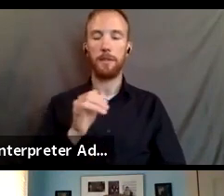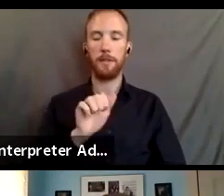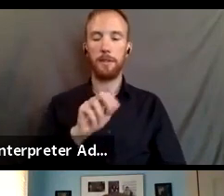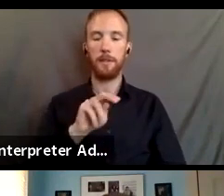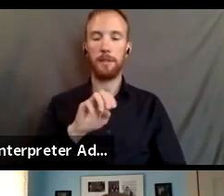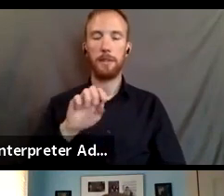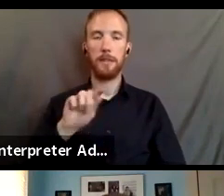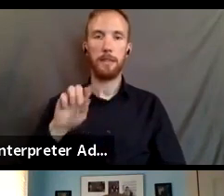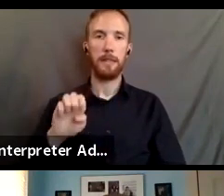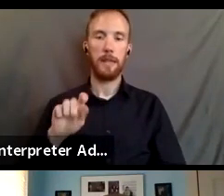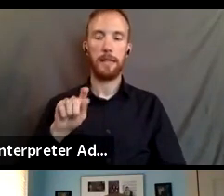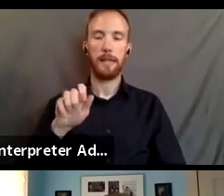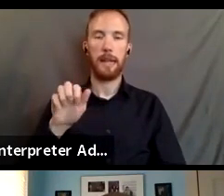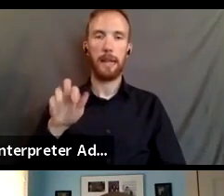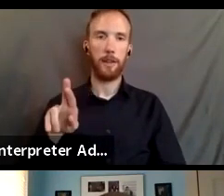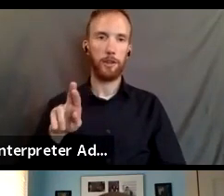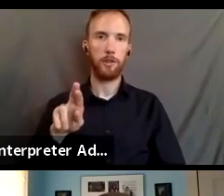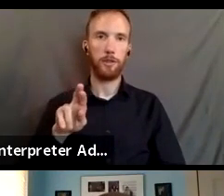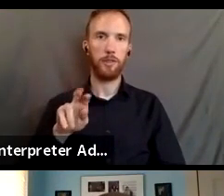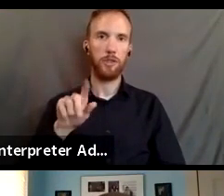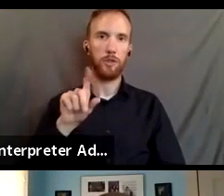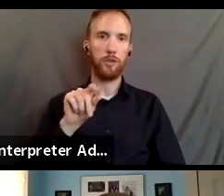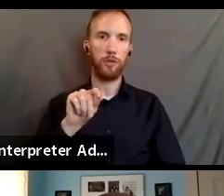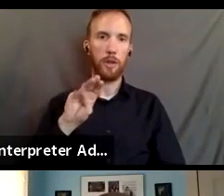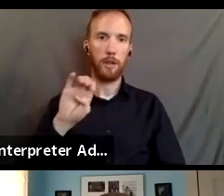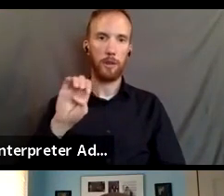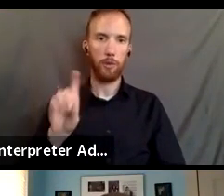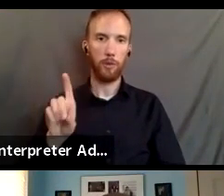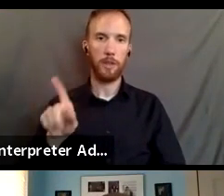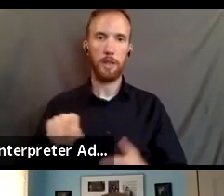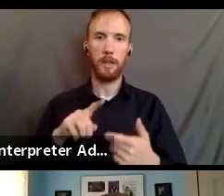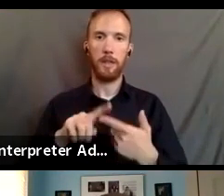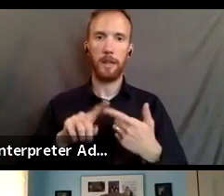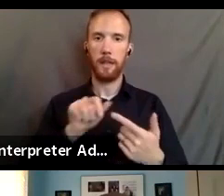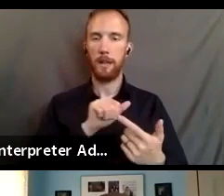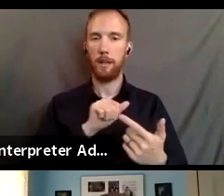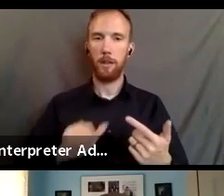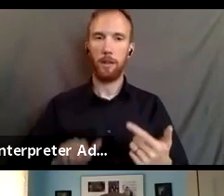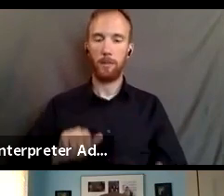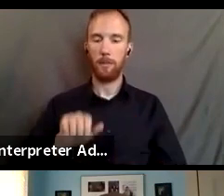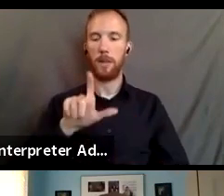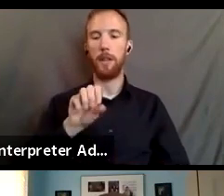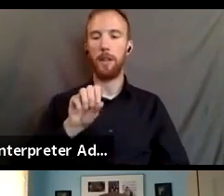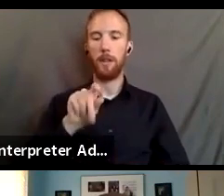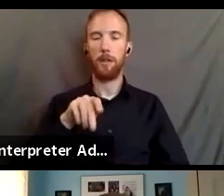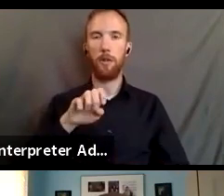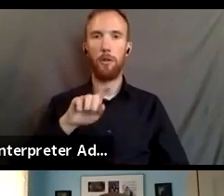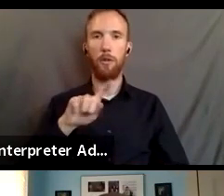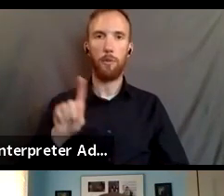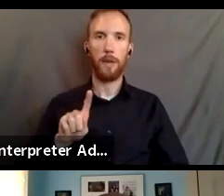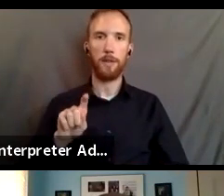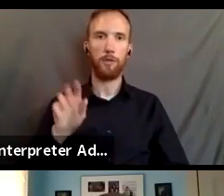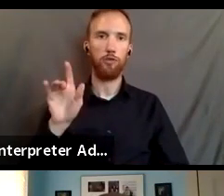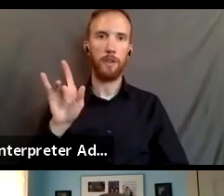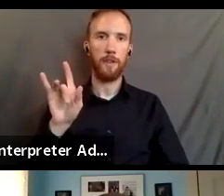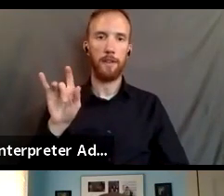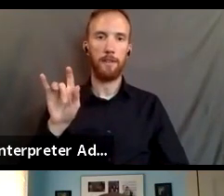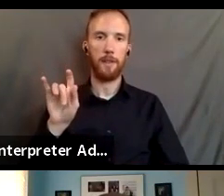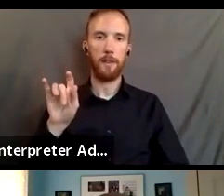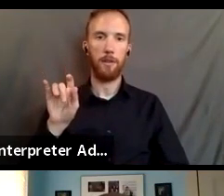ward followed by alderman byron sanchez lopez from the 25th board alderman elder woman